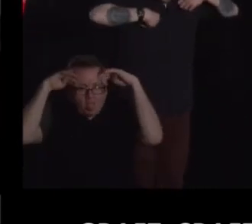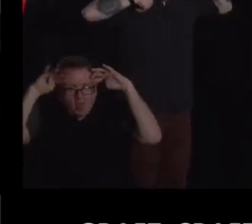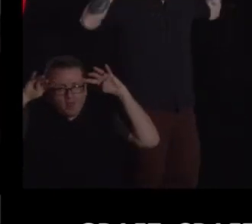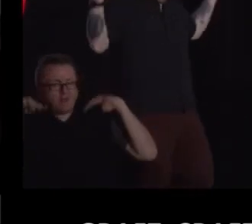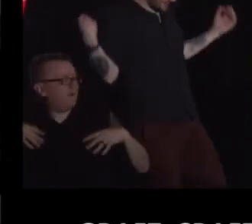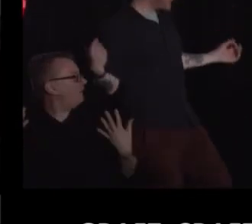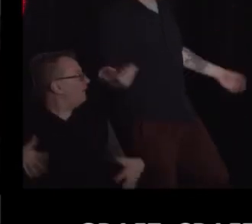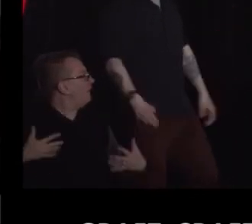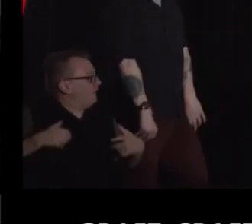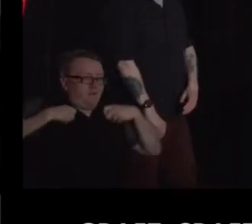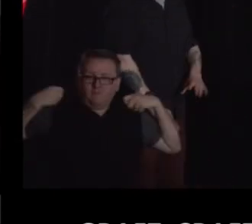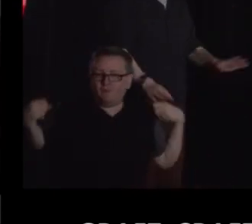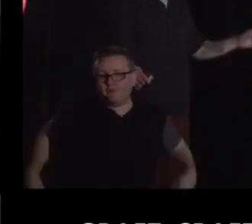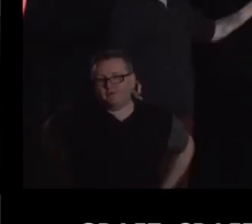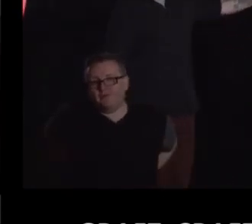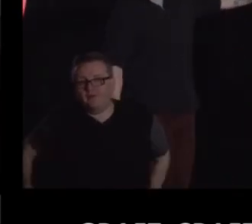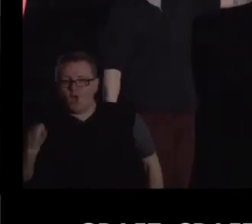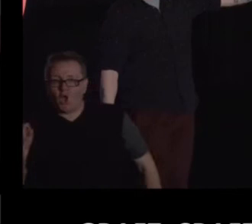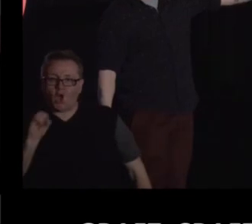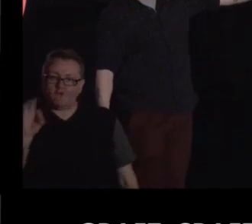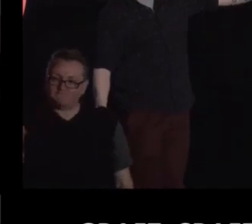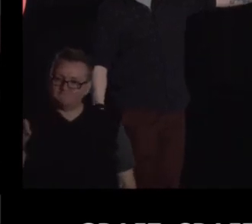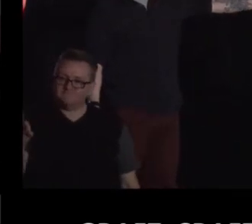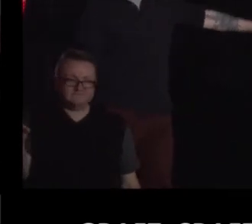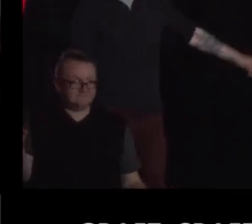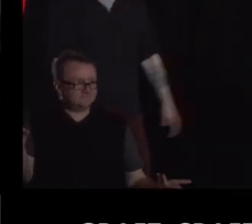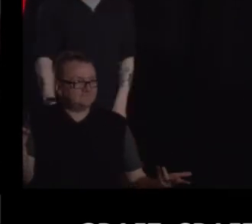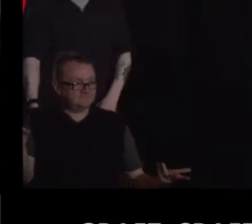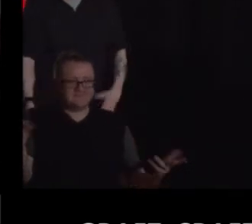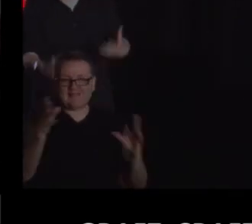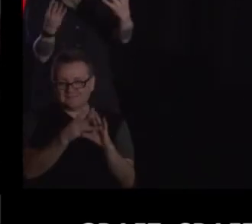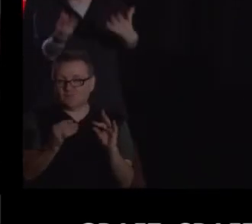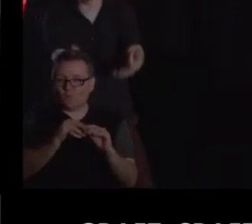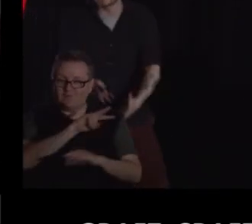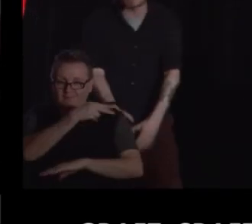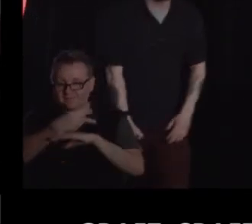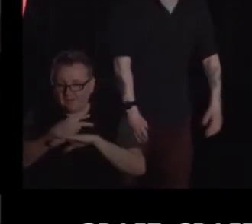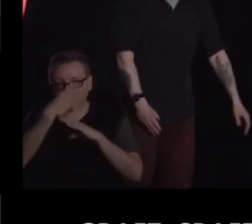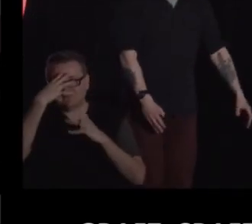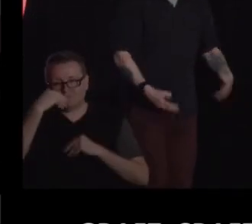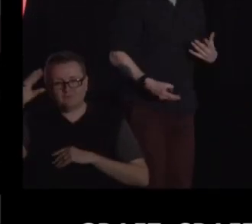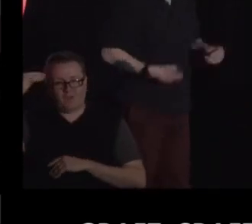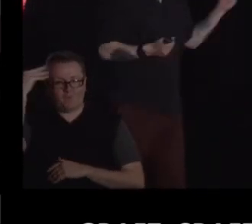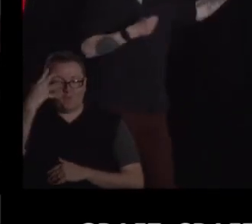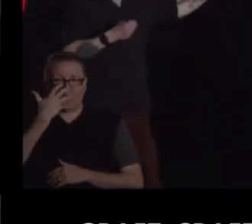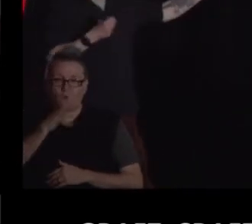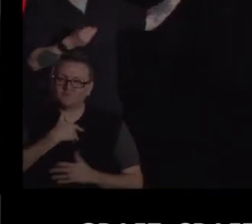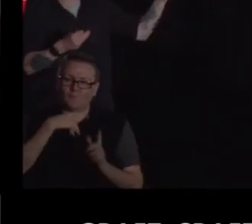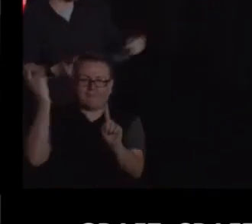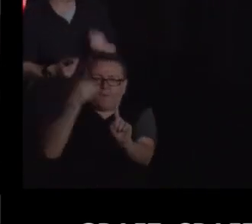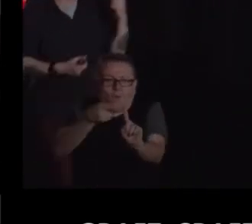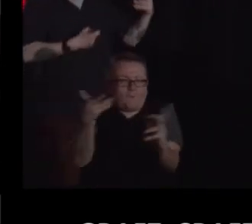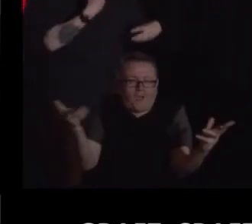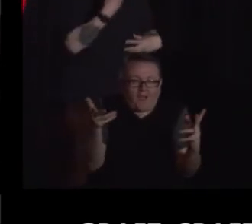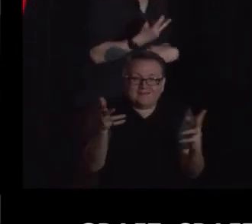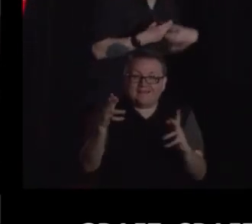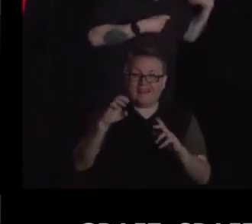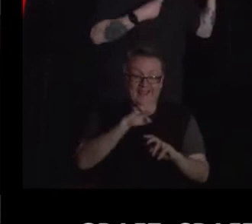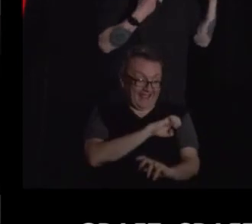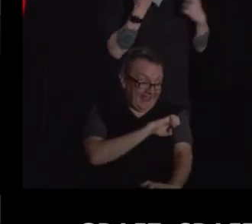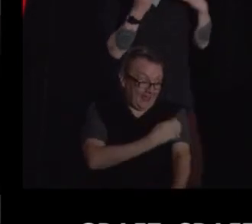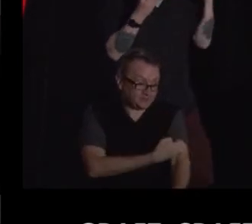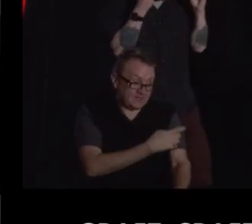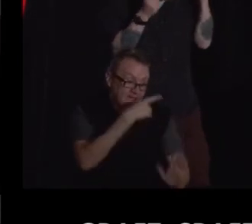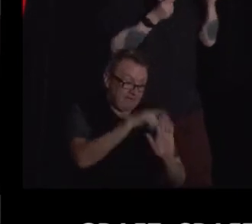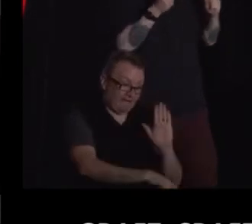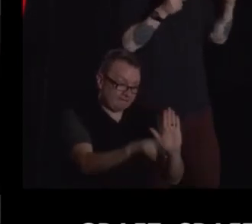sick. And just takes his jacket off, steezy, and has a little sleepy lie down. And the point is, it's like, don't you, like, it's so much energy to be negative